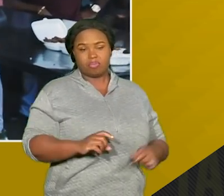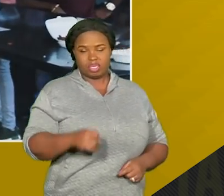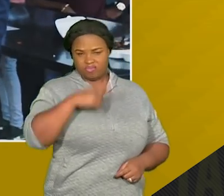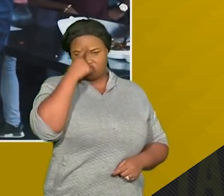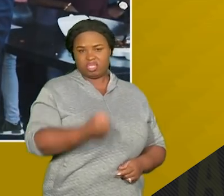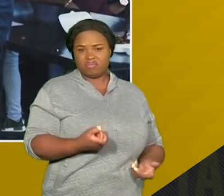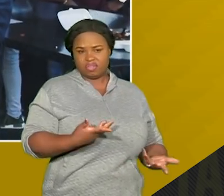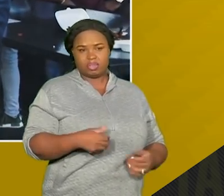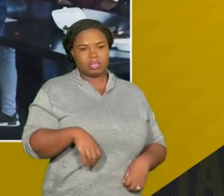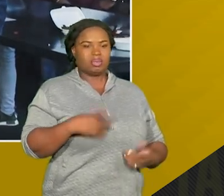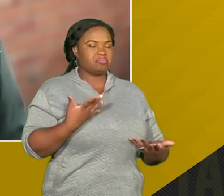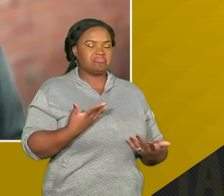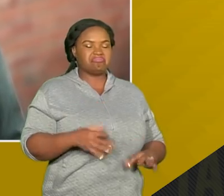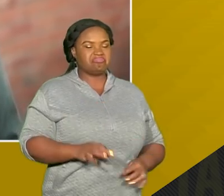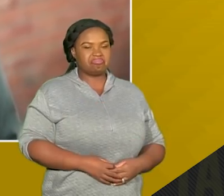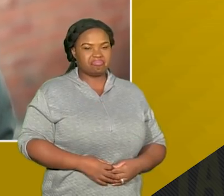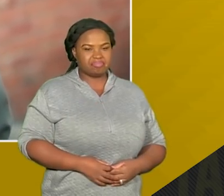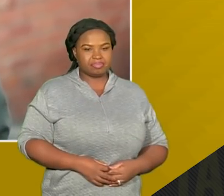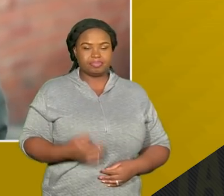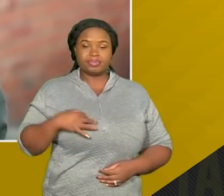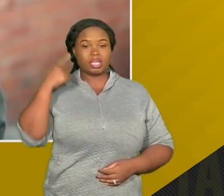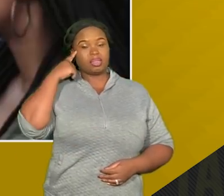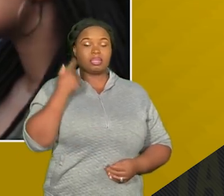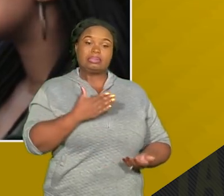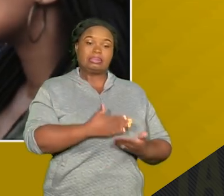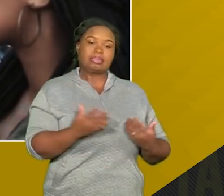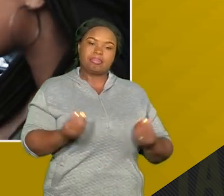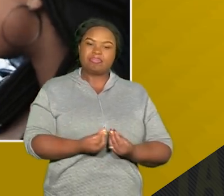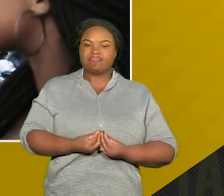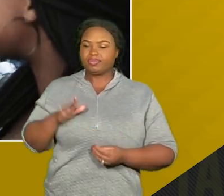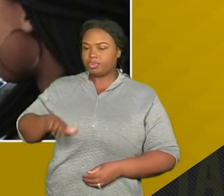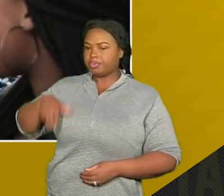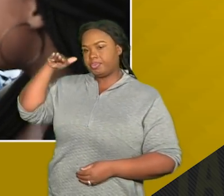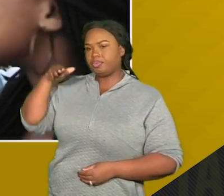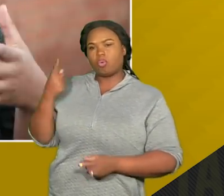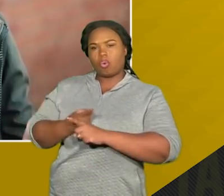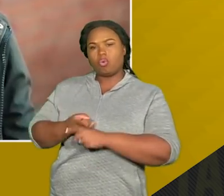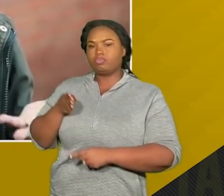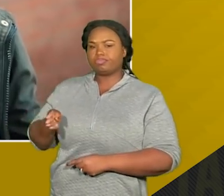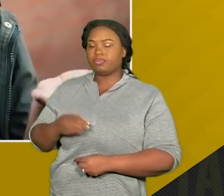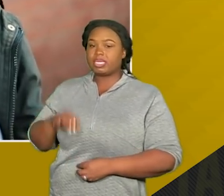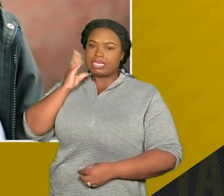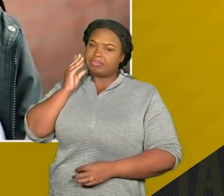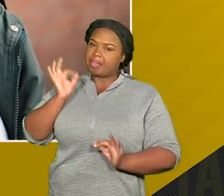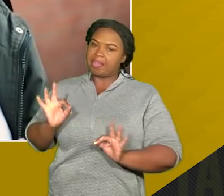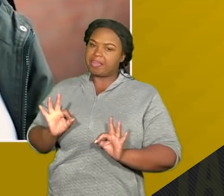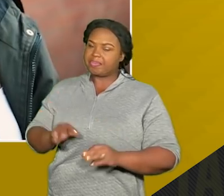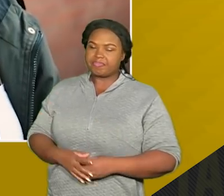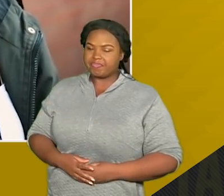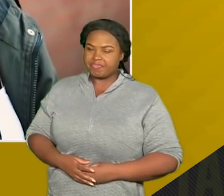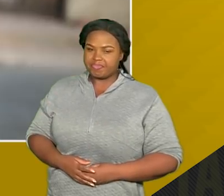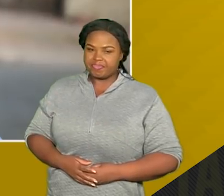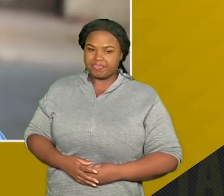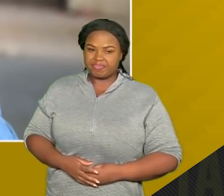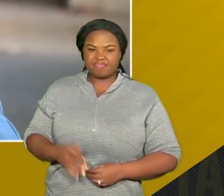dumela, yeah, I know sebetsa my guy. I'd say it's one of those things that just you grew up and they were there, but you've never really experienced it on a one-on-one